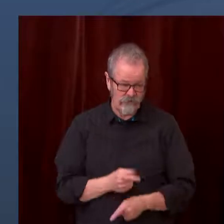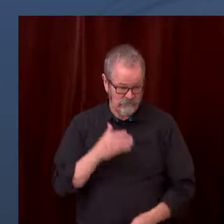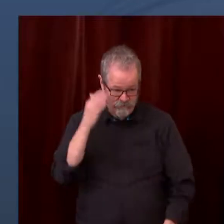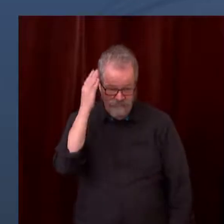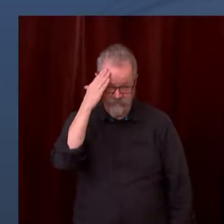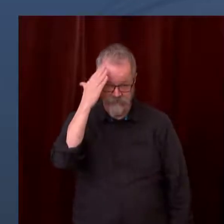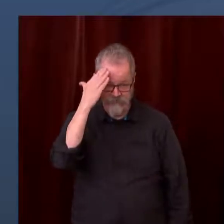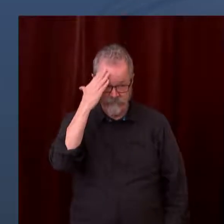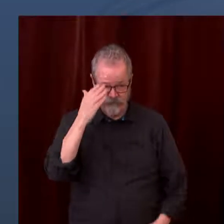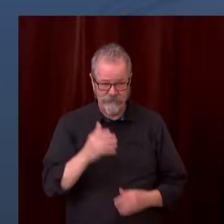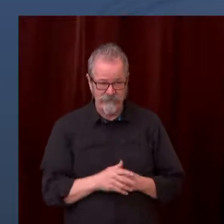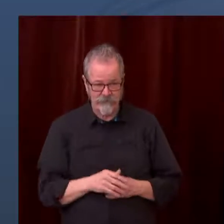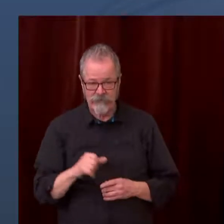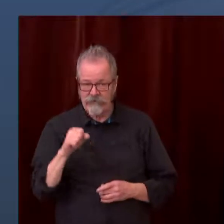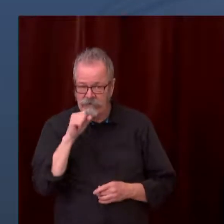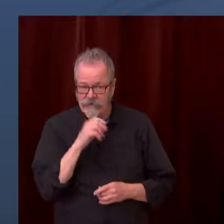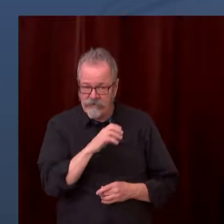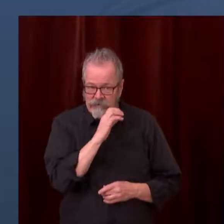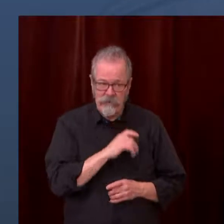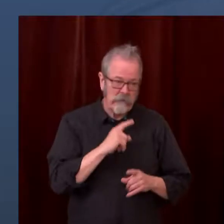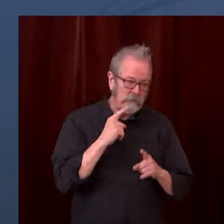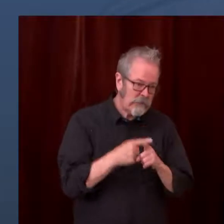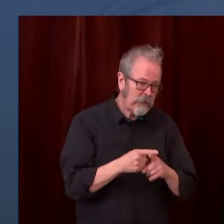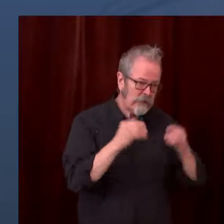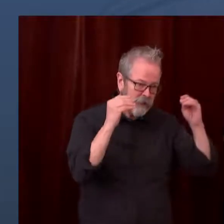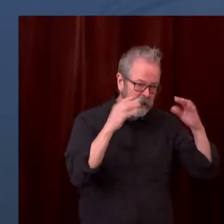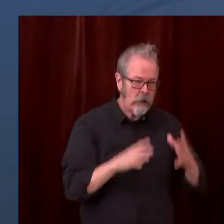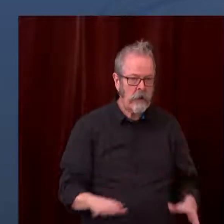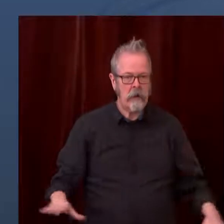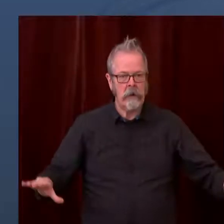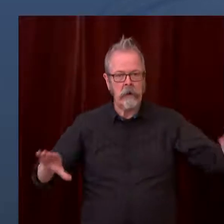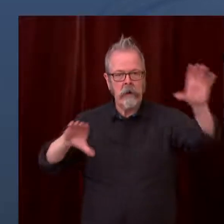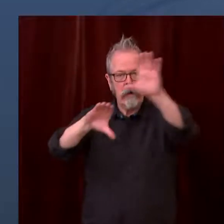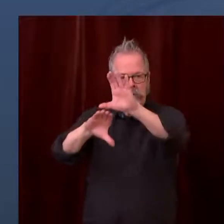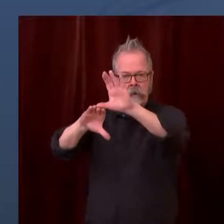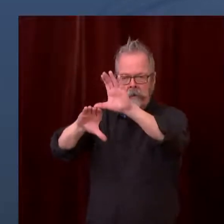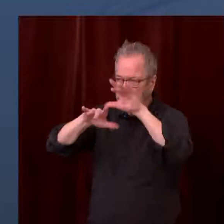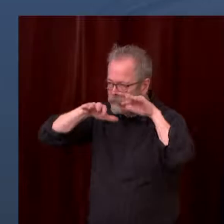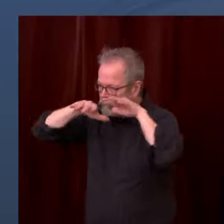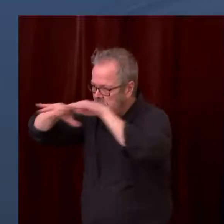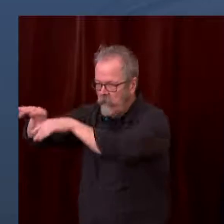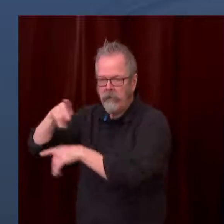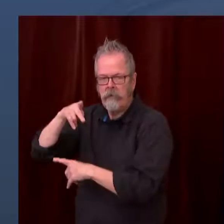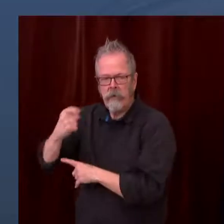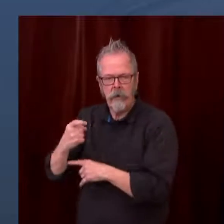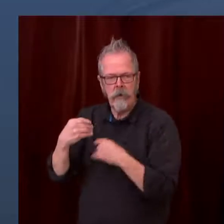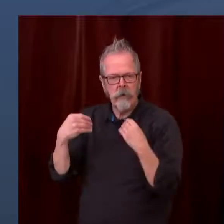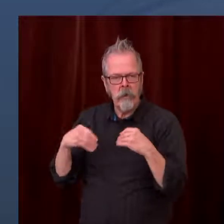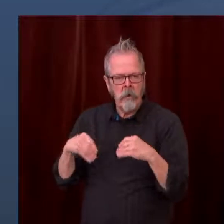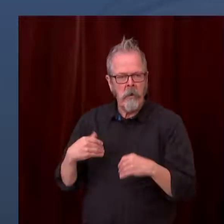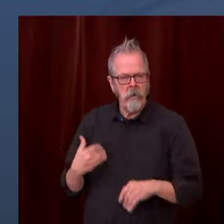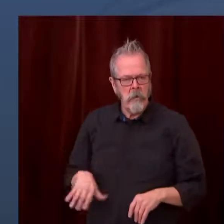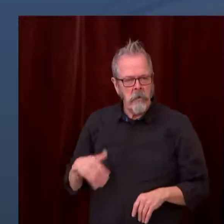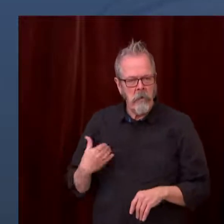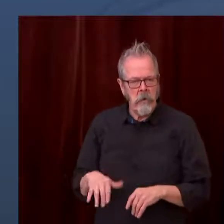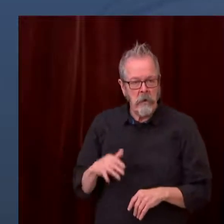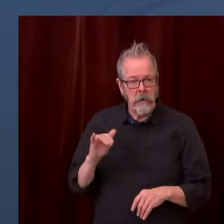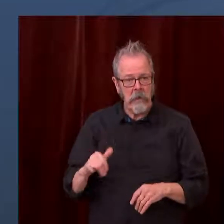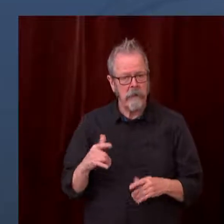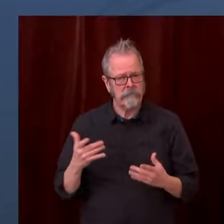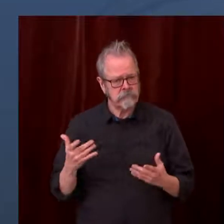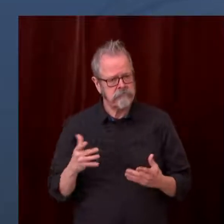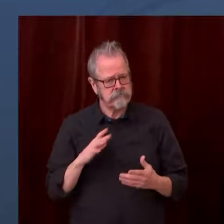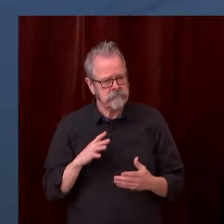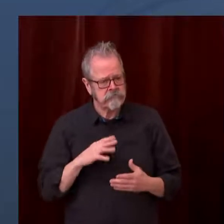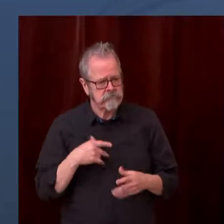by the 22nd, we'll be able to move, if everything goes as anticipated, to be able to open up to other essential workers and